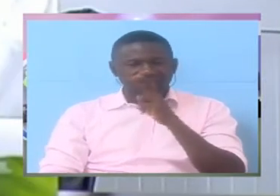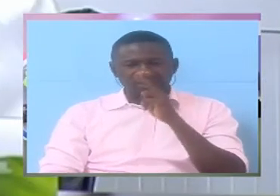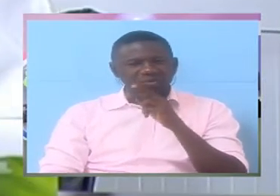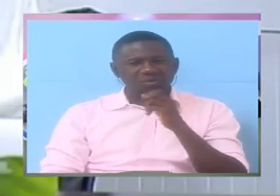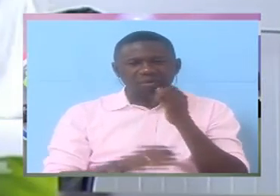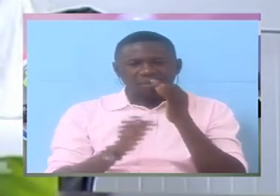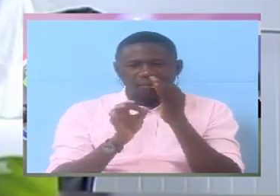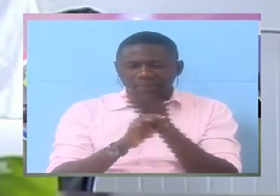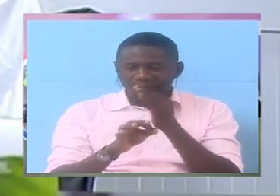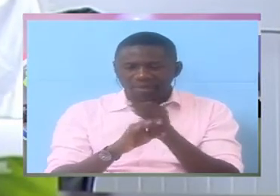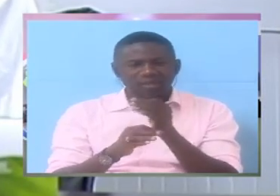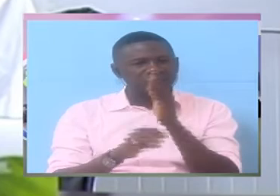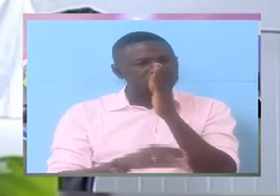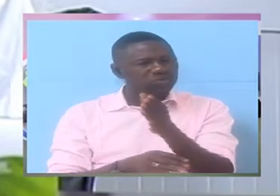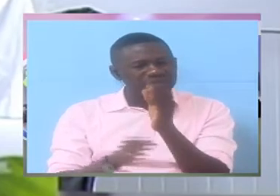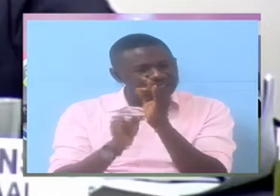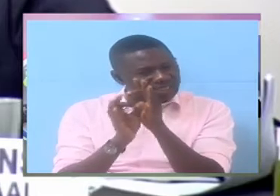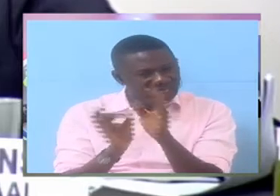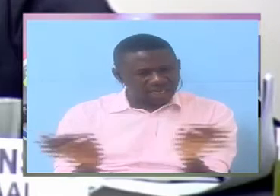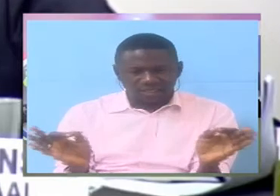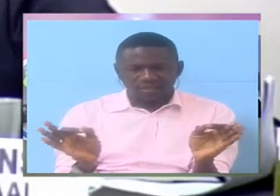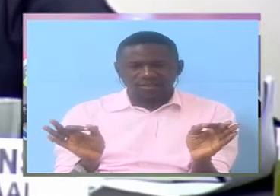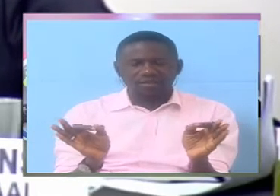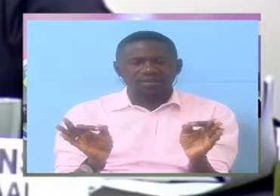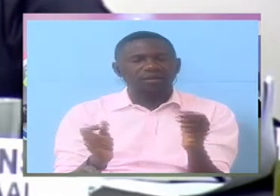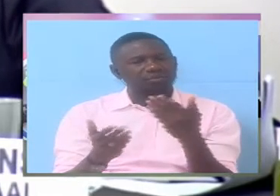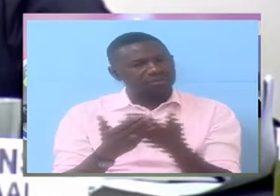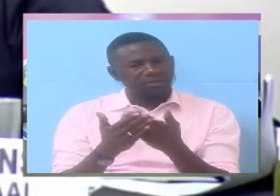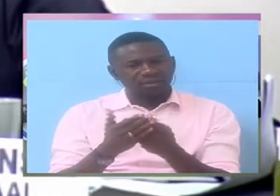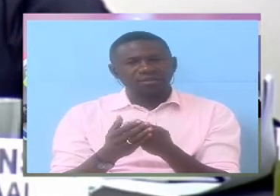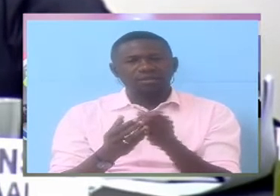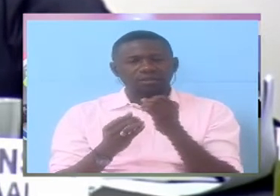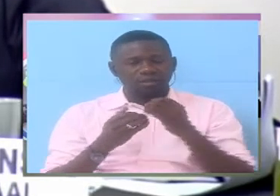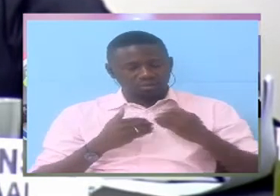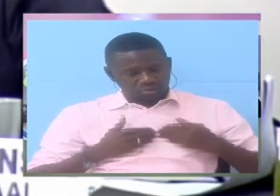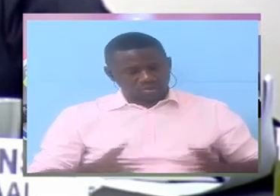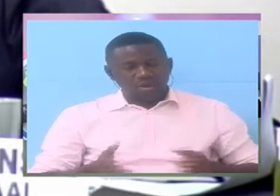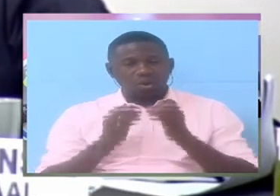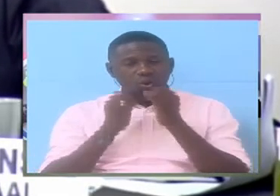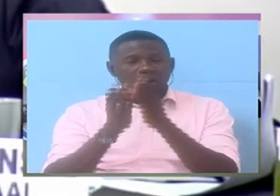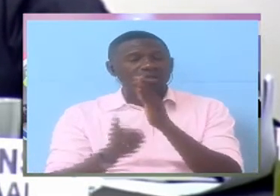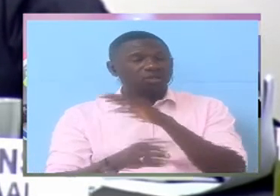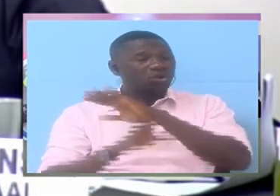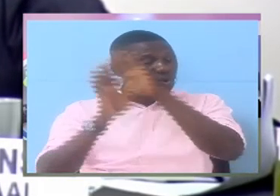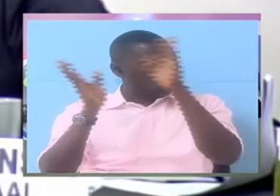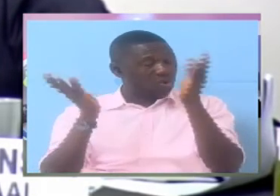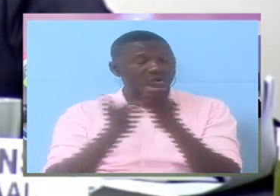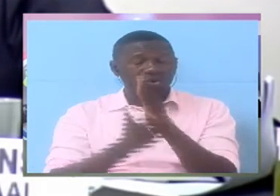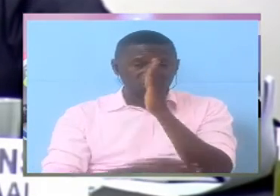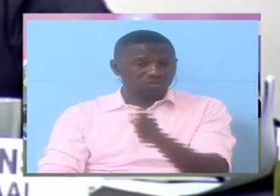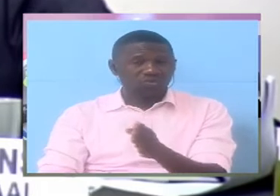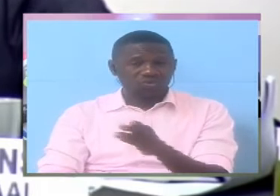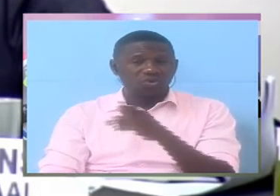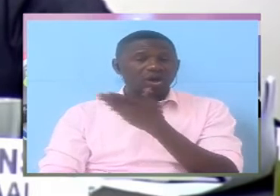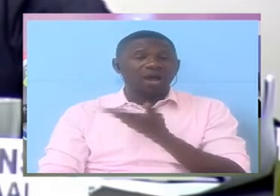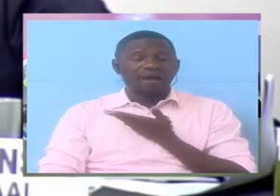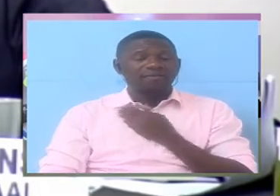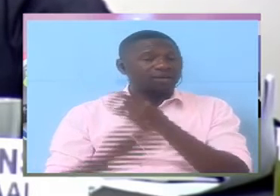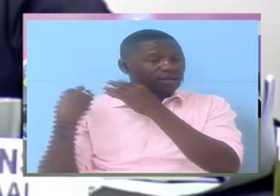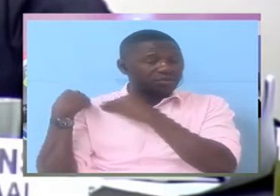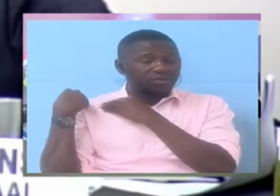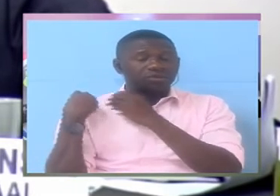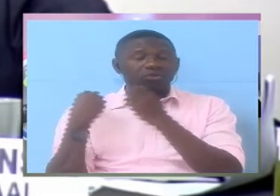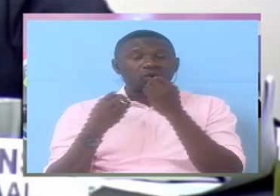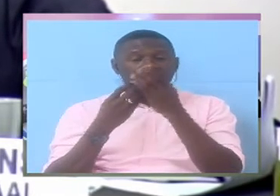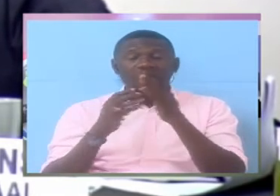Speak the whole truth. You have an obligation to speak the whole truth. You are now facing